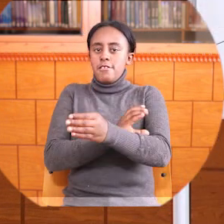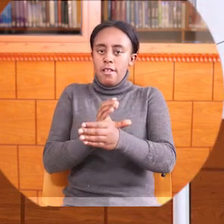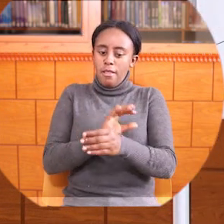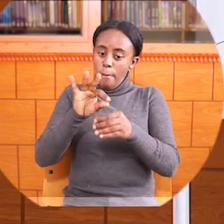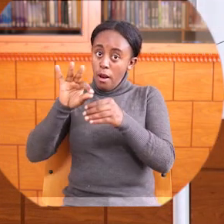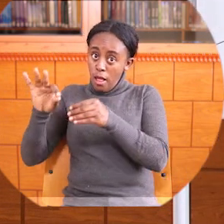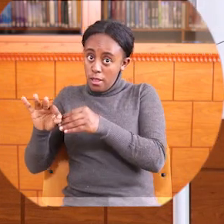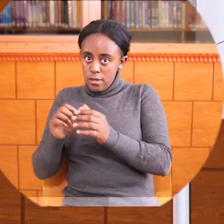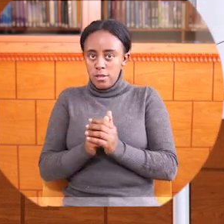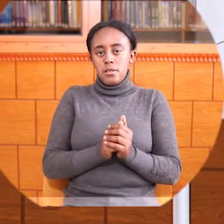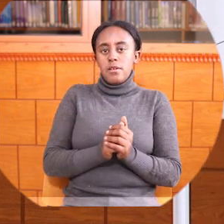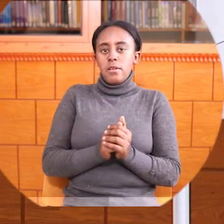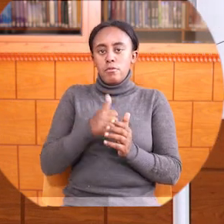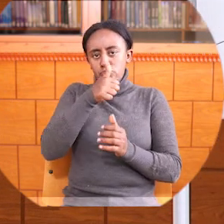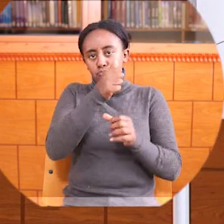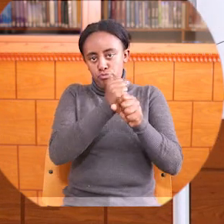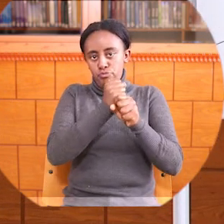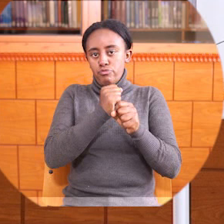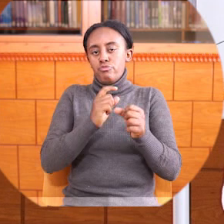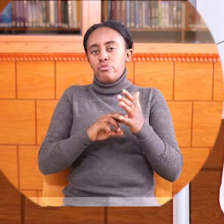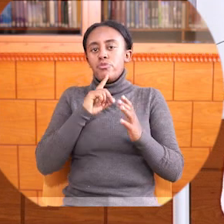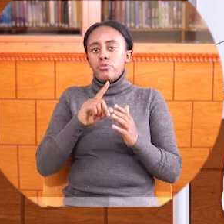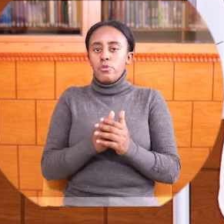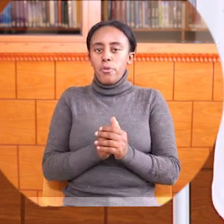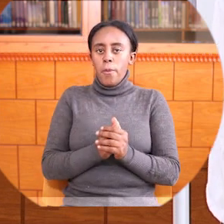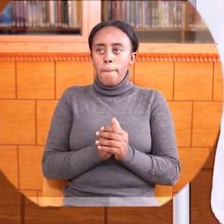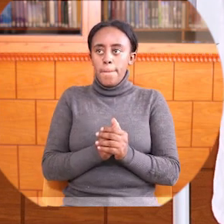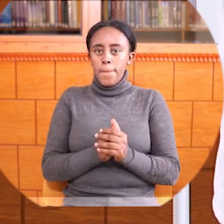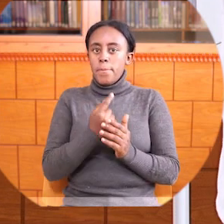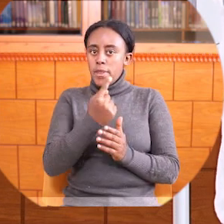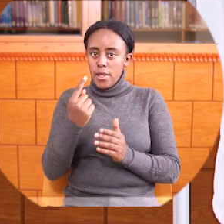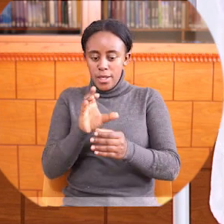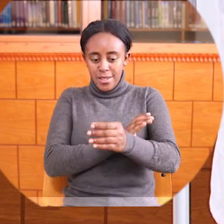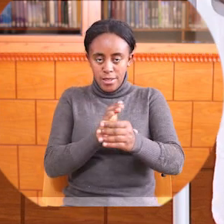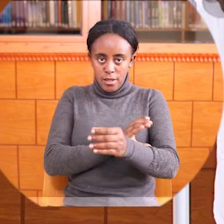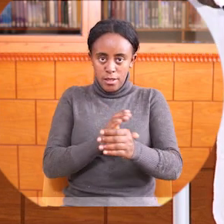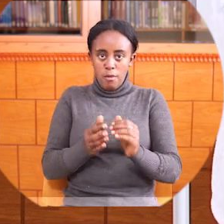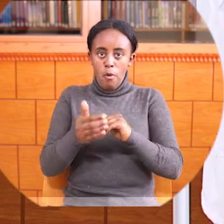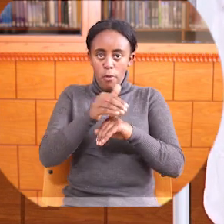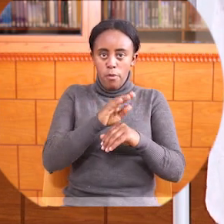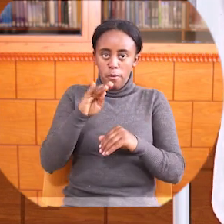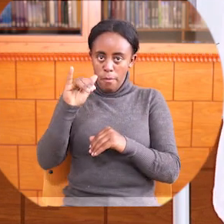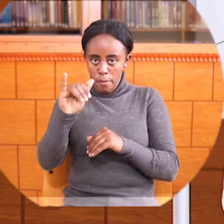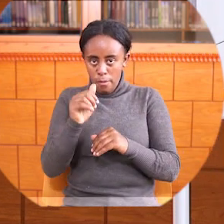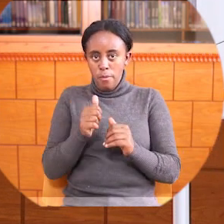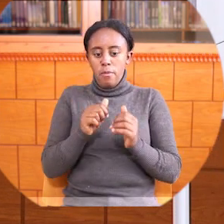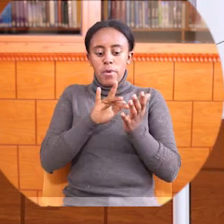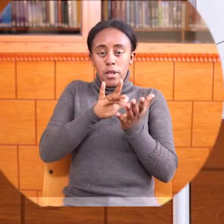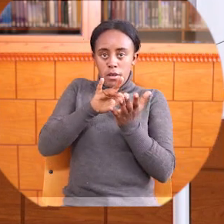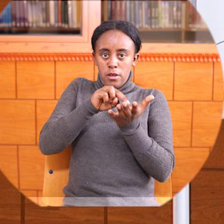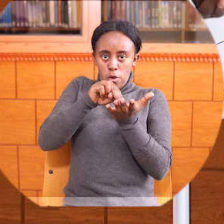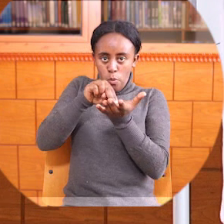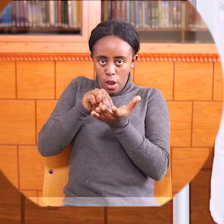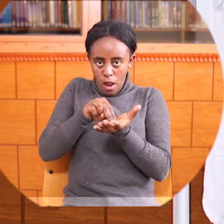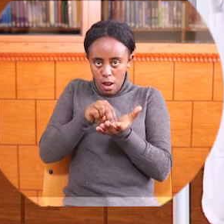are eukaryotic organisms. This means their cell is bounded by the nuclear membrane.